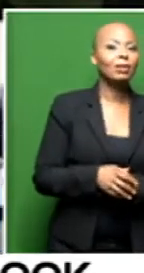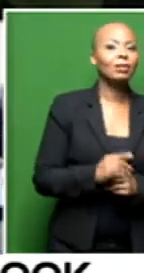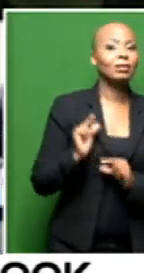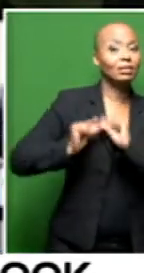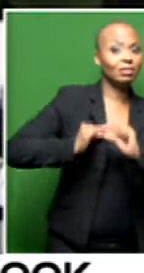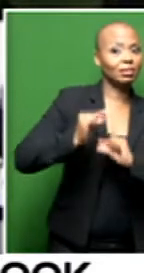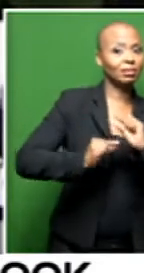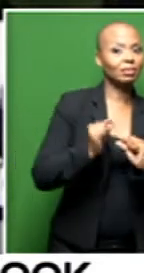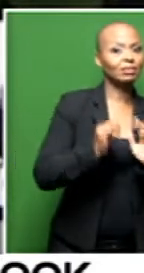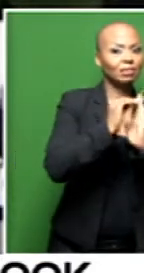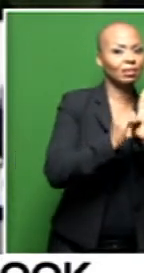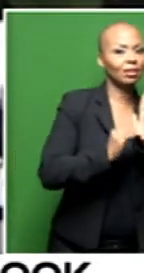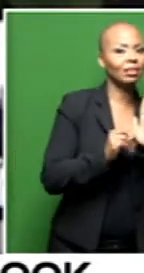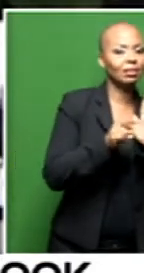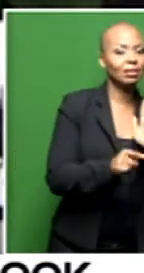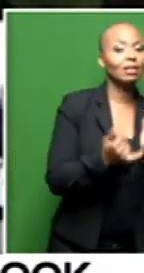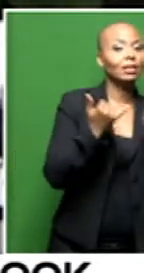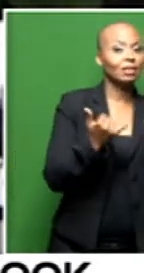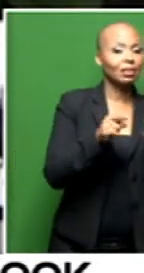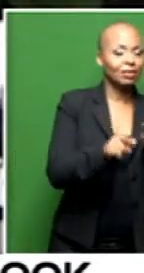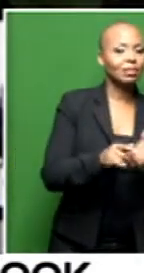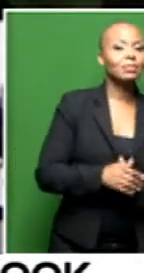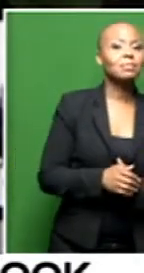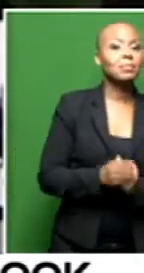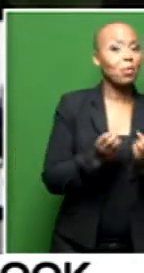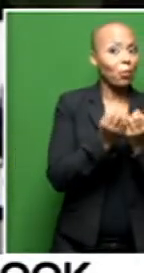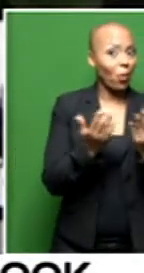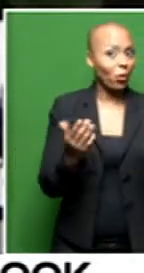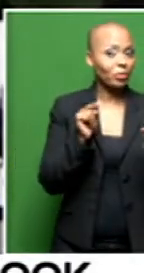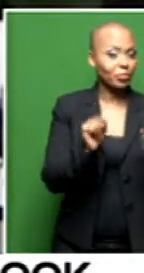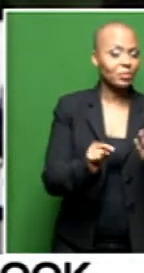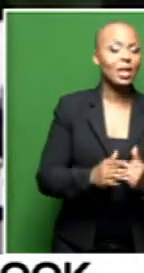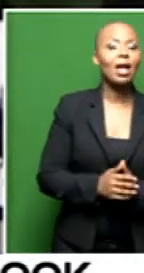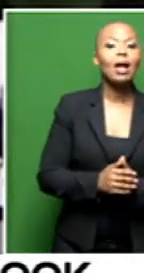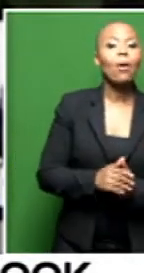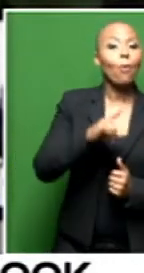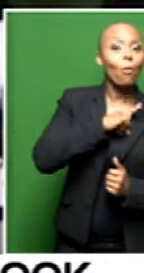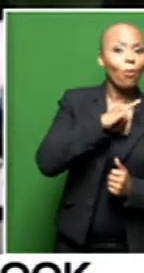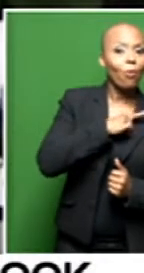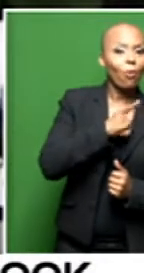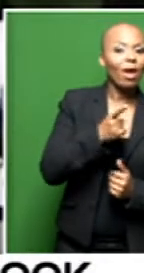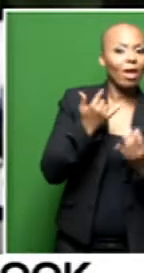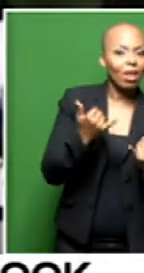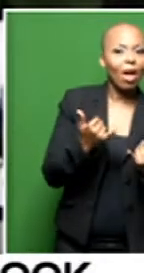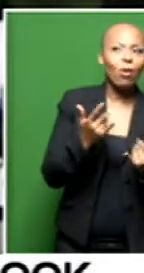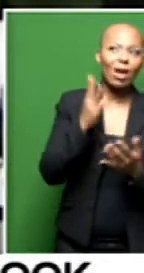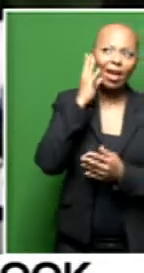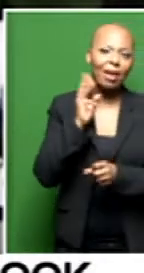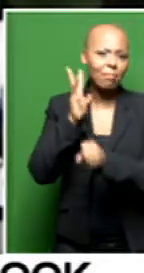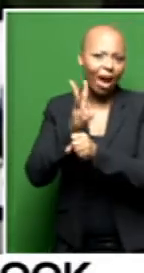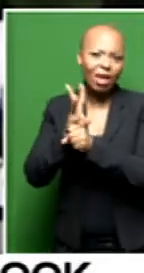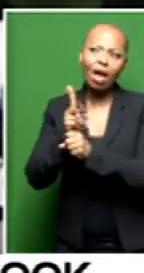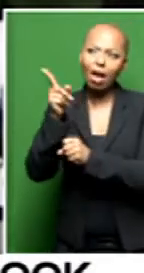I've been reading a lot about trends, and they call them single generation recipes, and things that get passed on from our grandmothers to us.